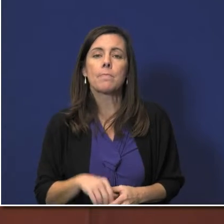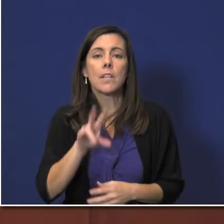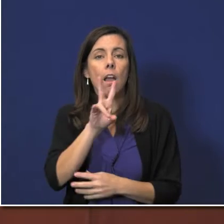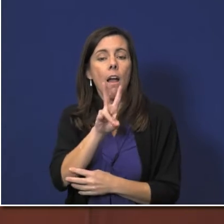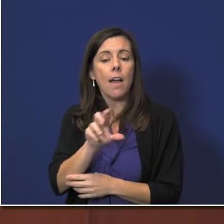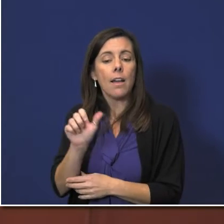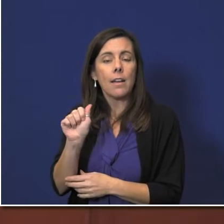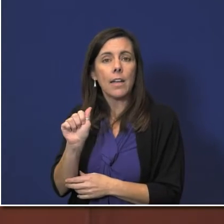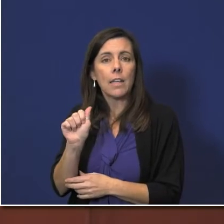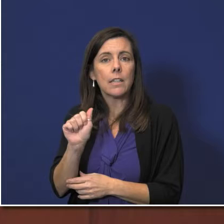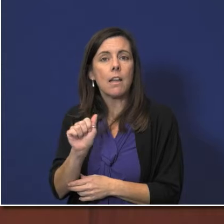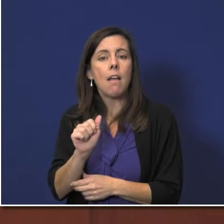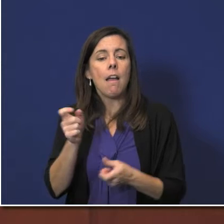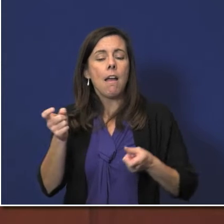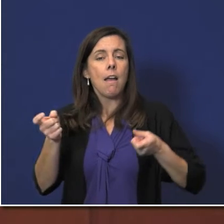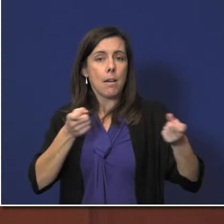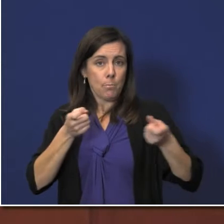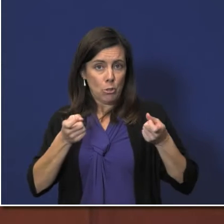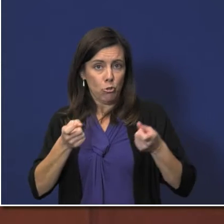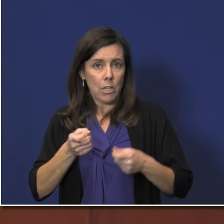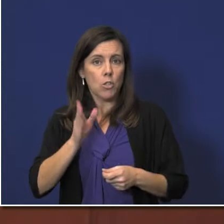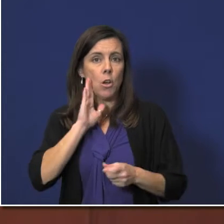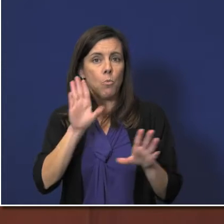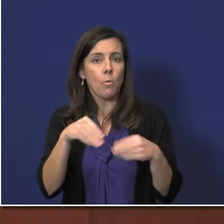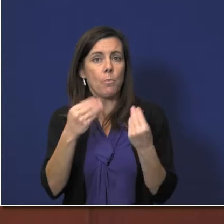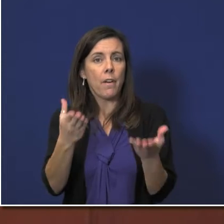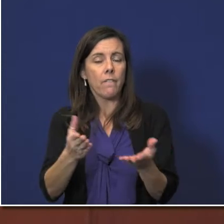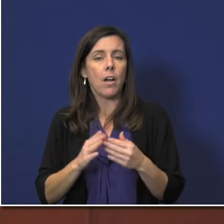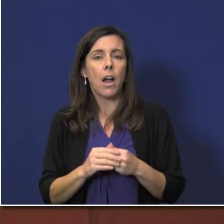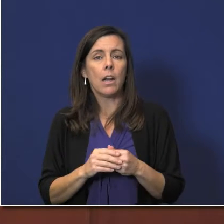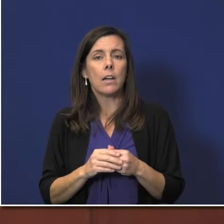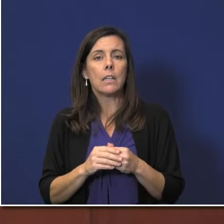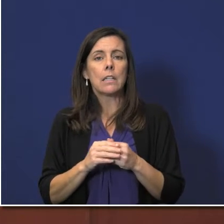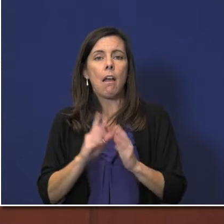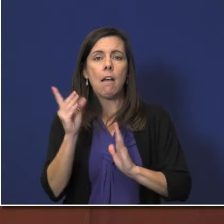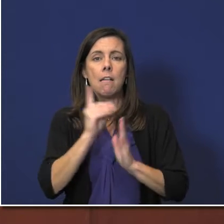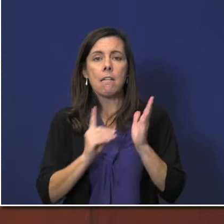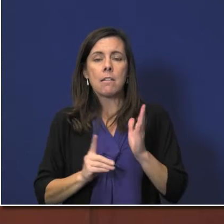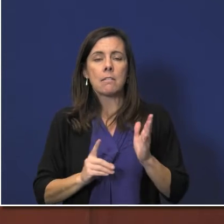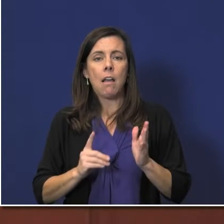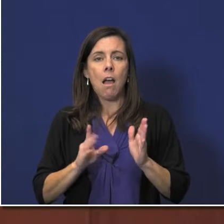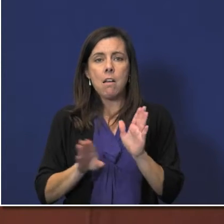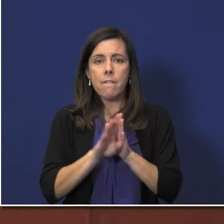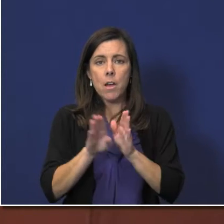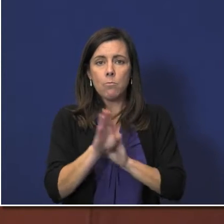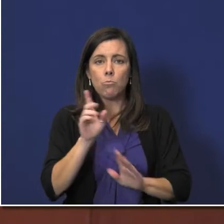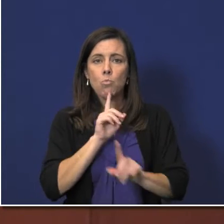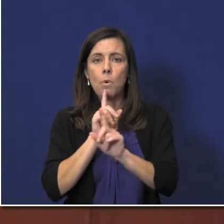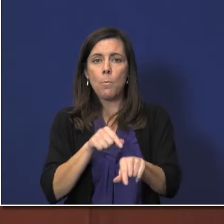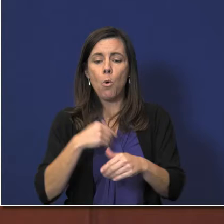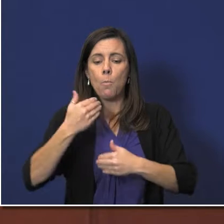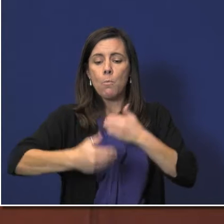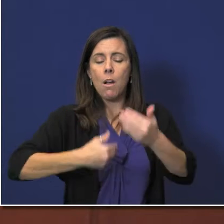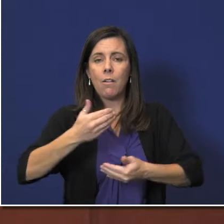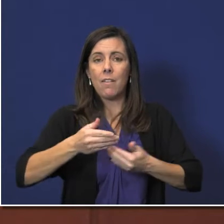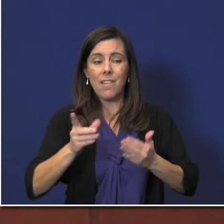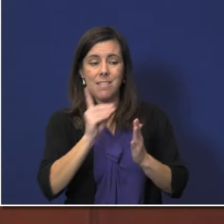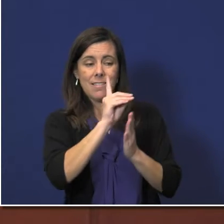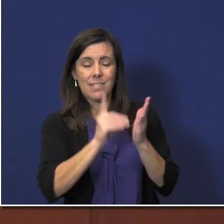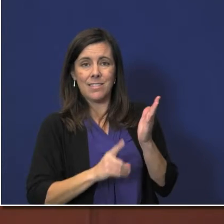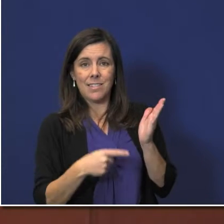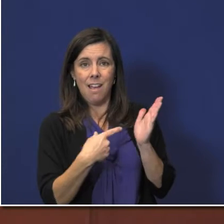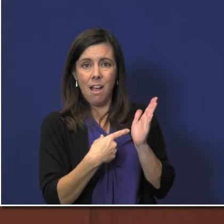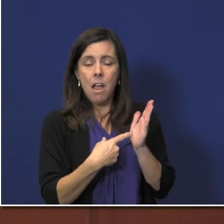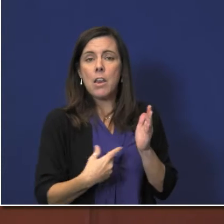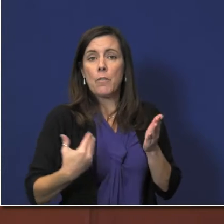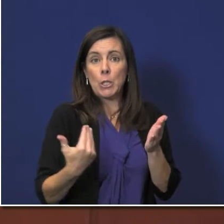7A, the administration will provide a design development report on the progress of the design of